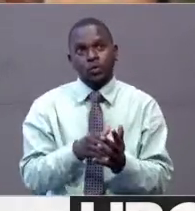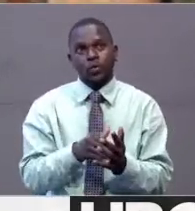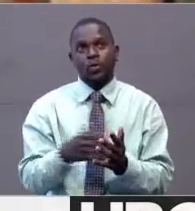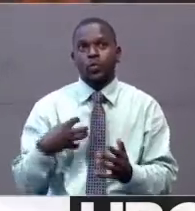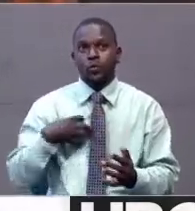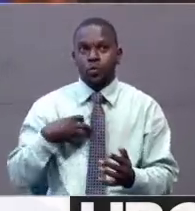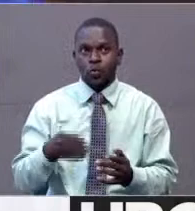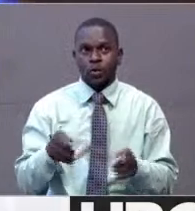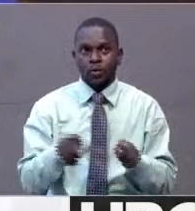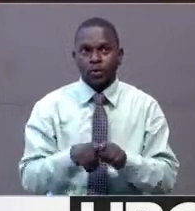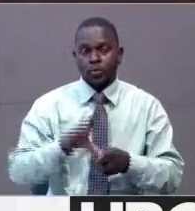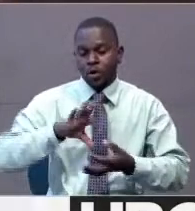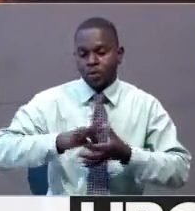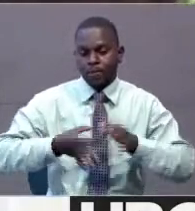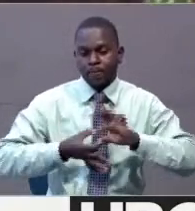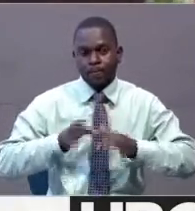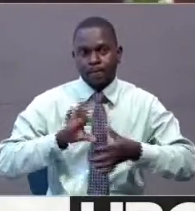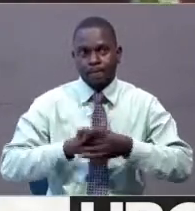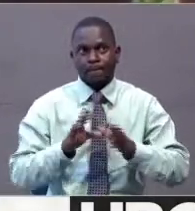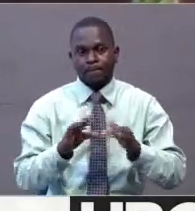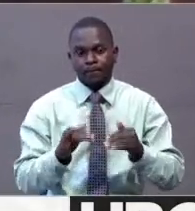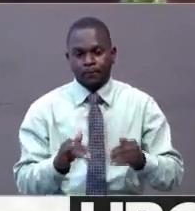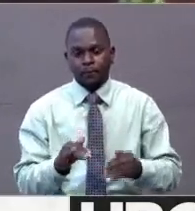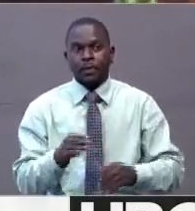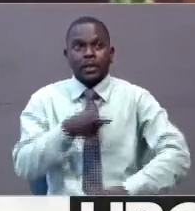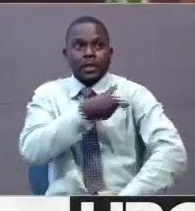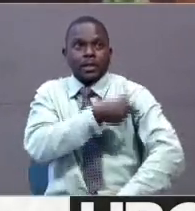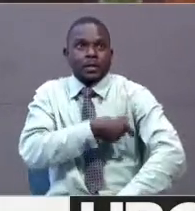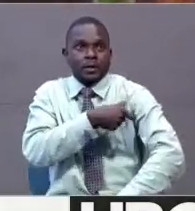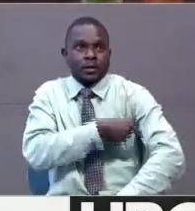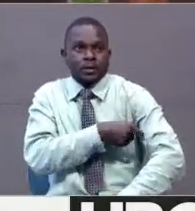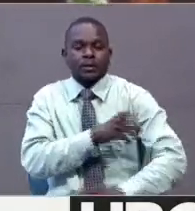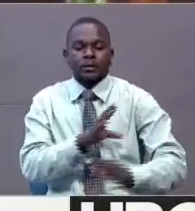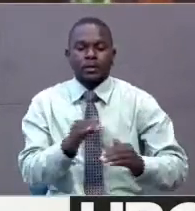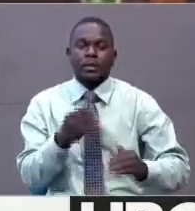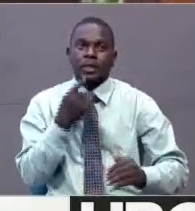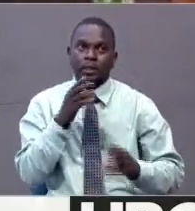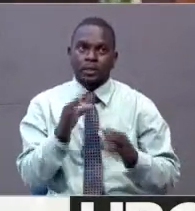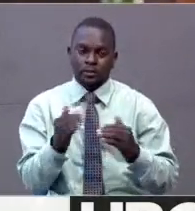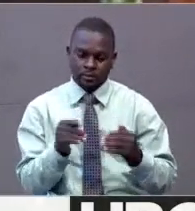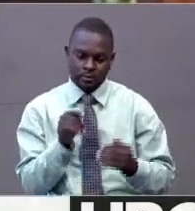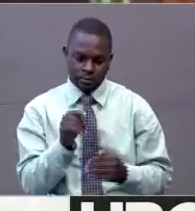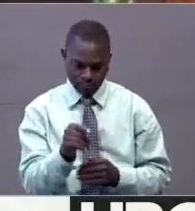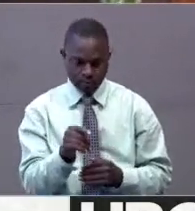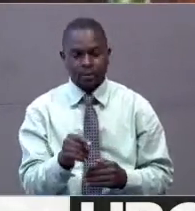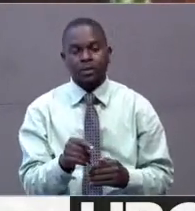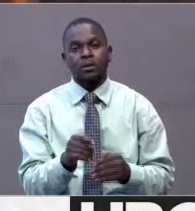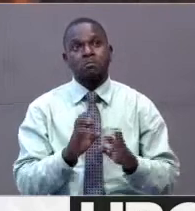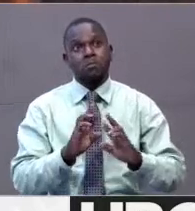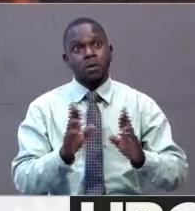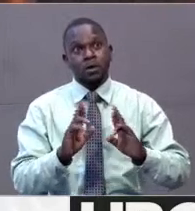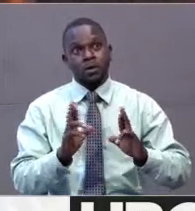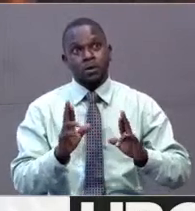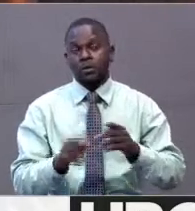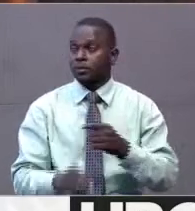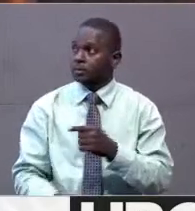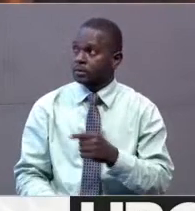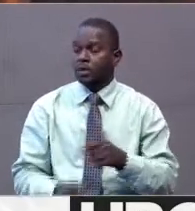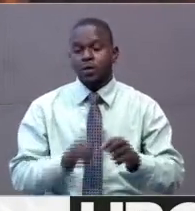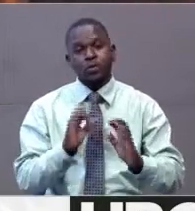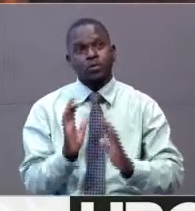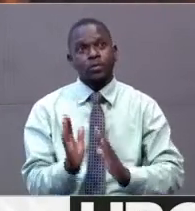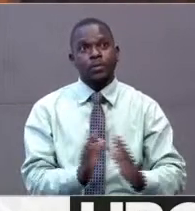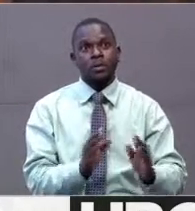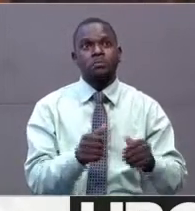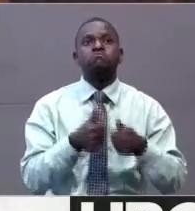also the Olympics. Uganda's seed one and team captain, Mbabazi Gladys, says they are up to the task. I think we are prepared